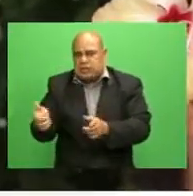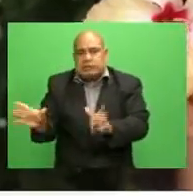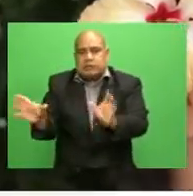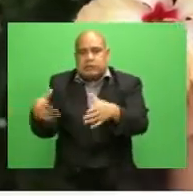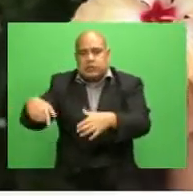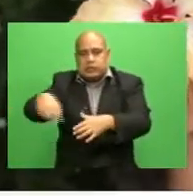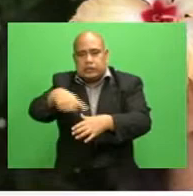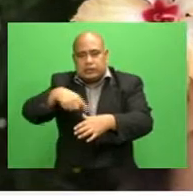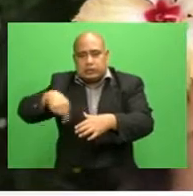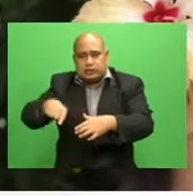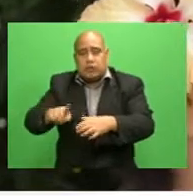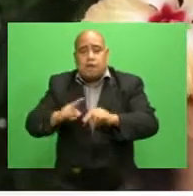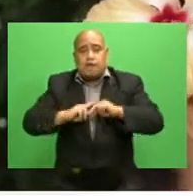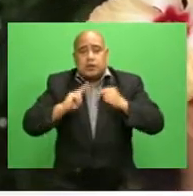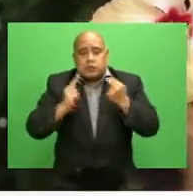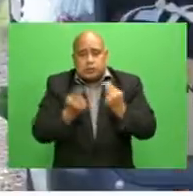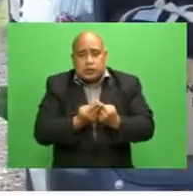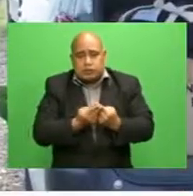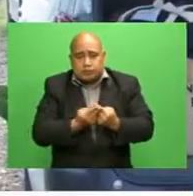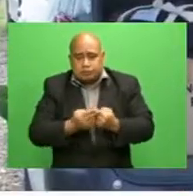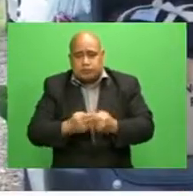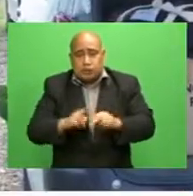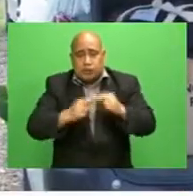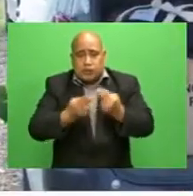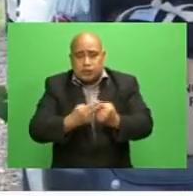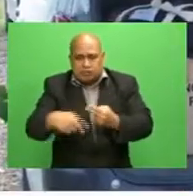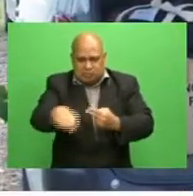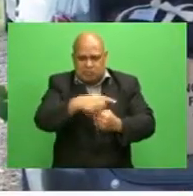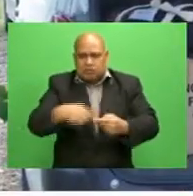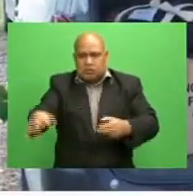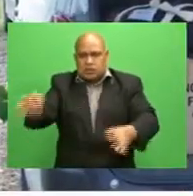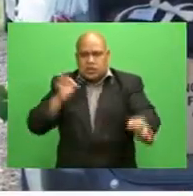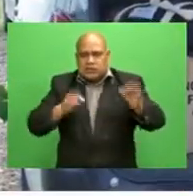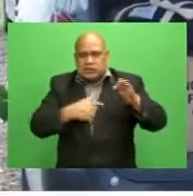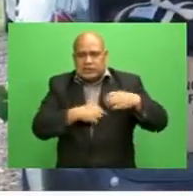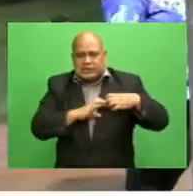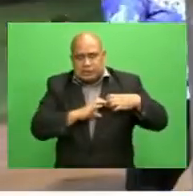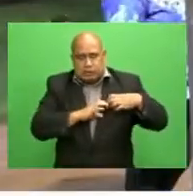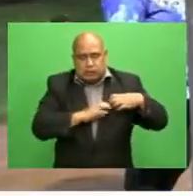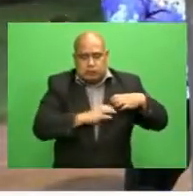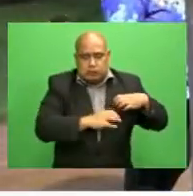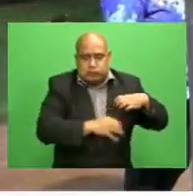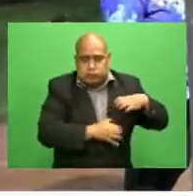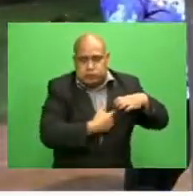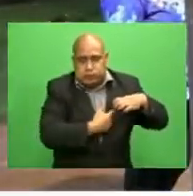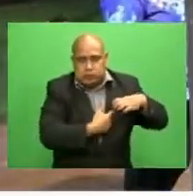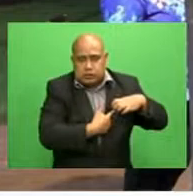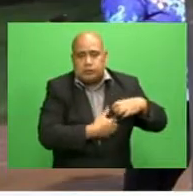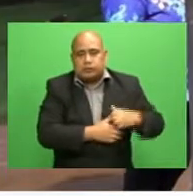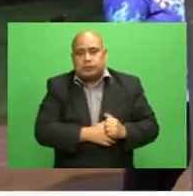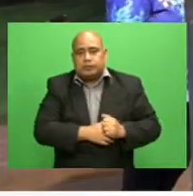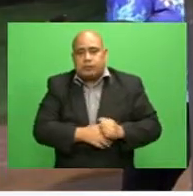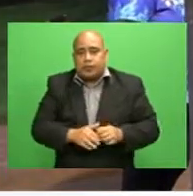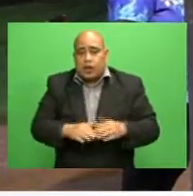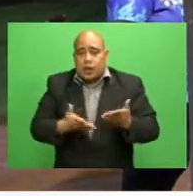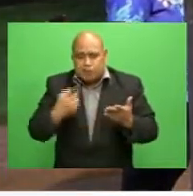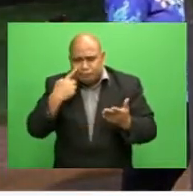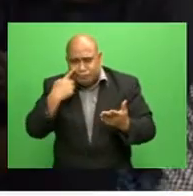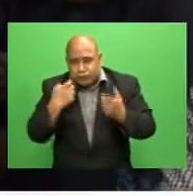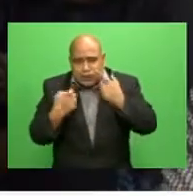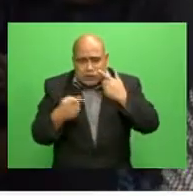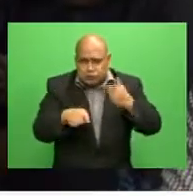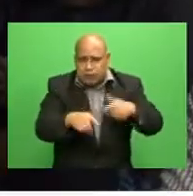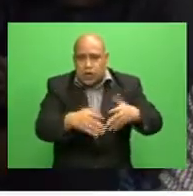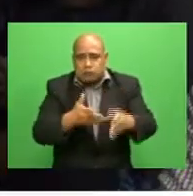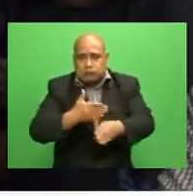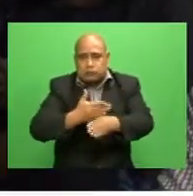have been heartbreaking. We plan to be funding this initiative at least through